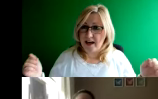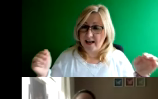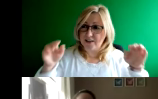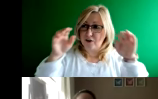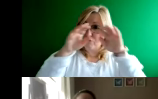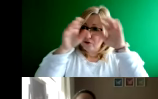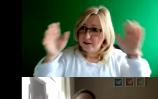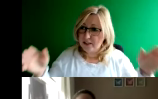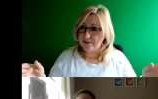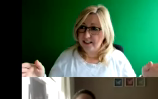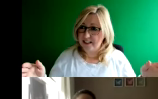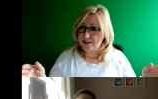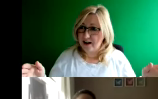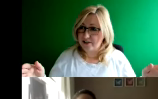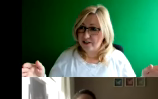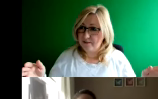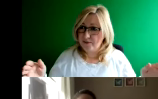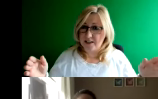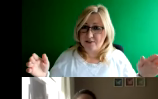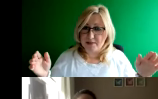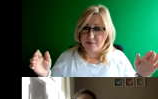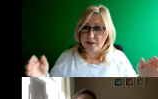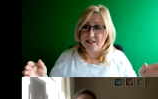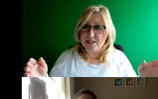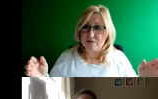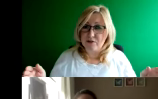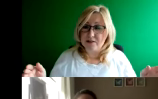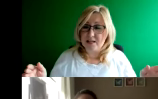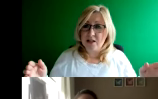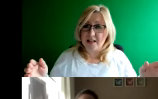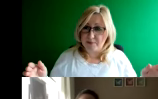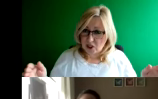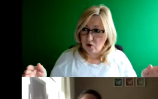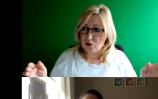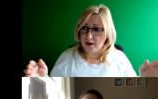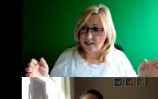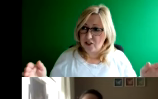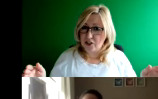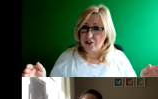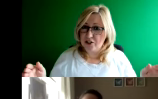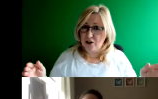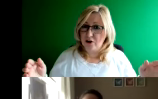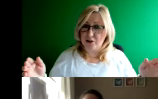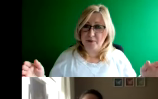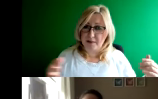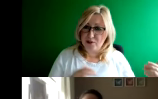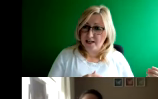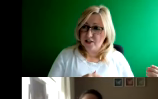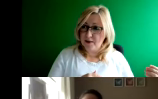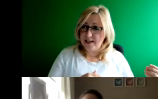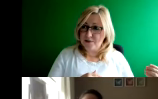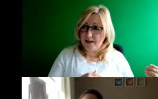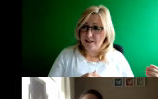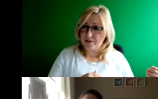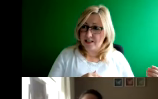particular way. And there are rules governing the interaction. And if somebody breaches the rules, they'll be told by the judge, or there'll be an